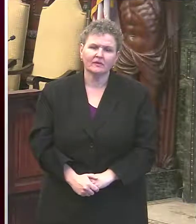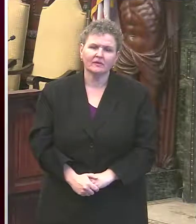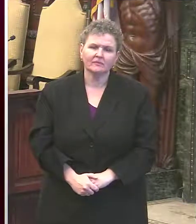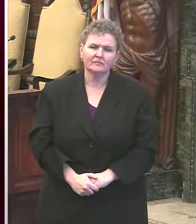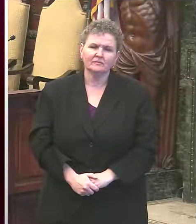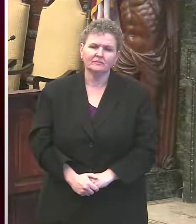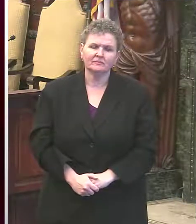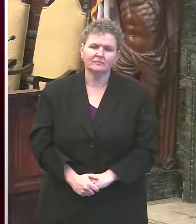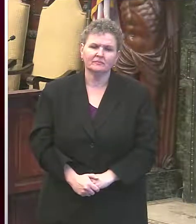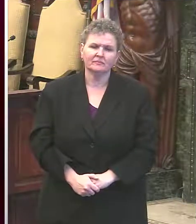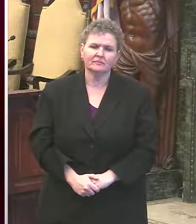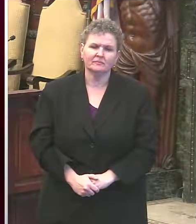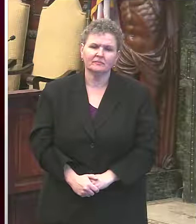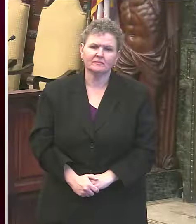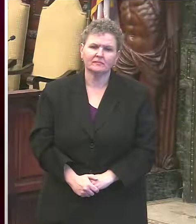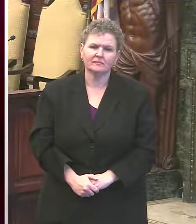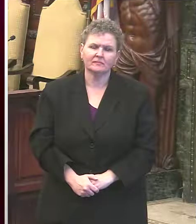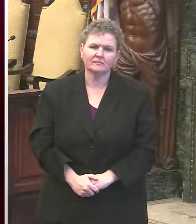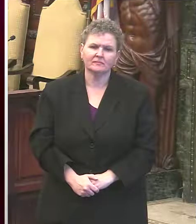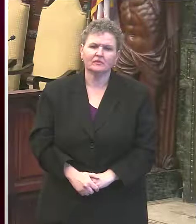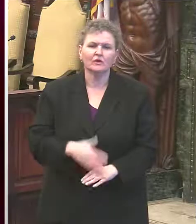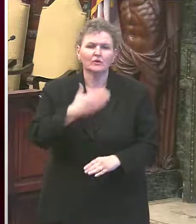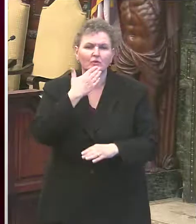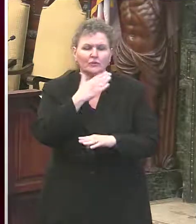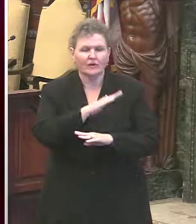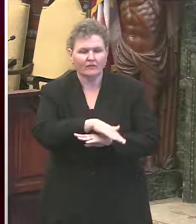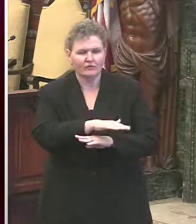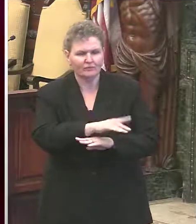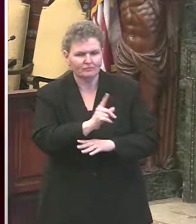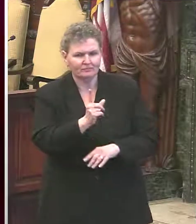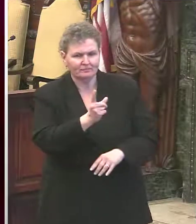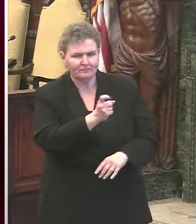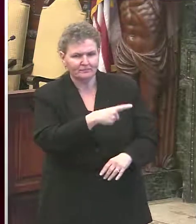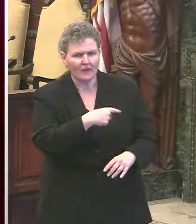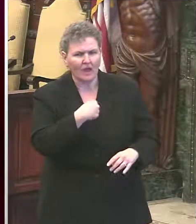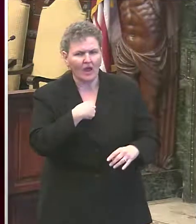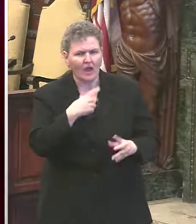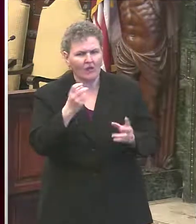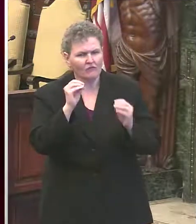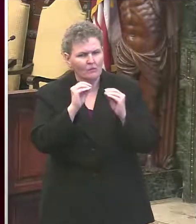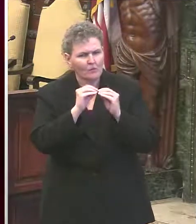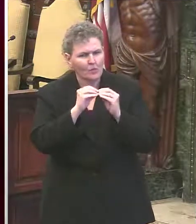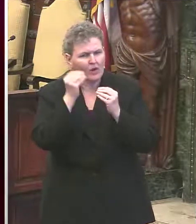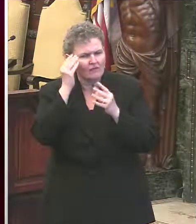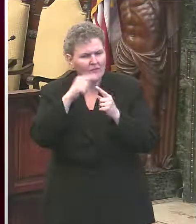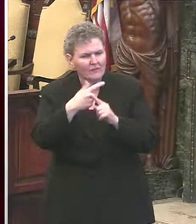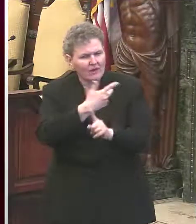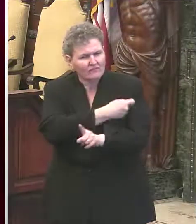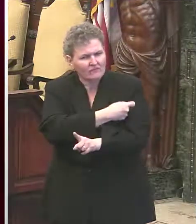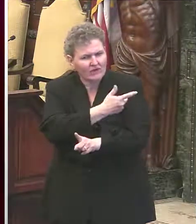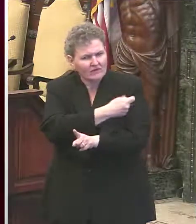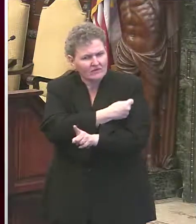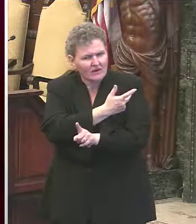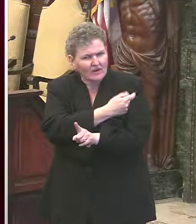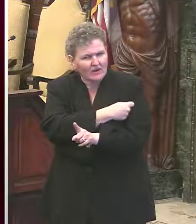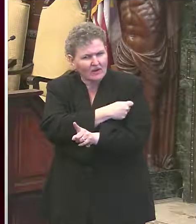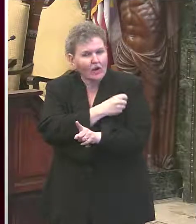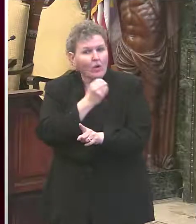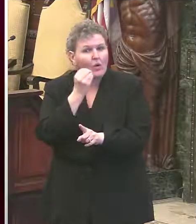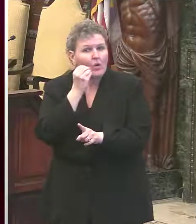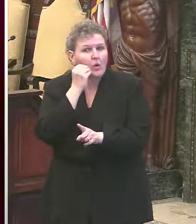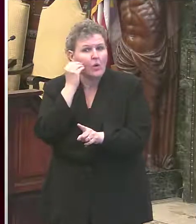Good afternoon. I kind of wanted to get some information regarding the vaccine and homebound